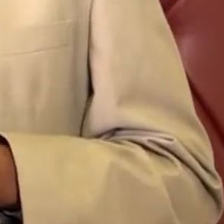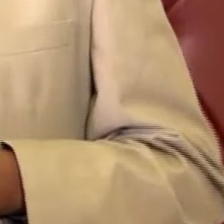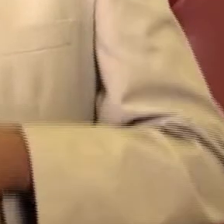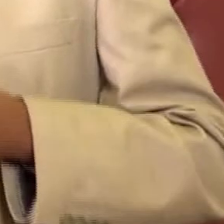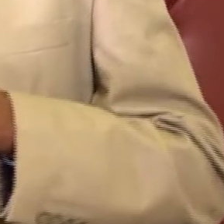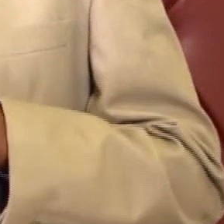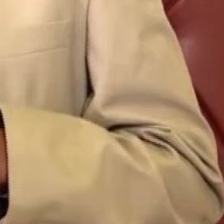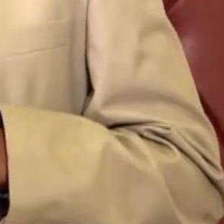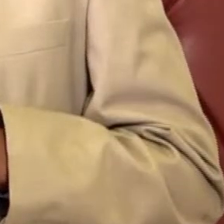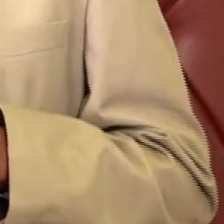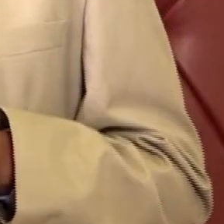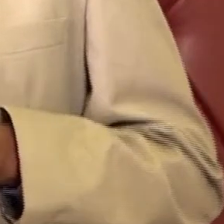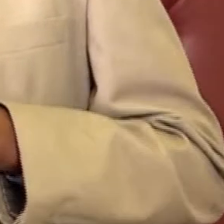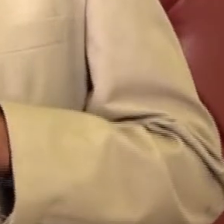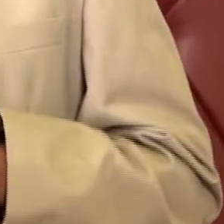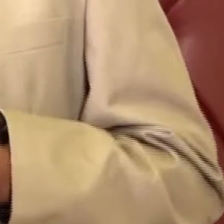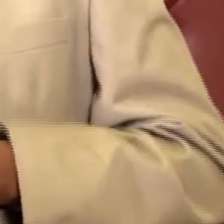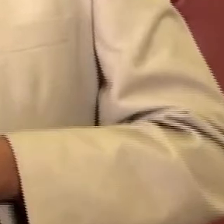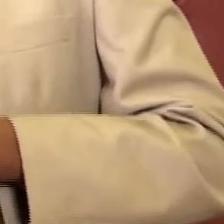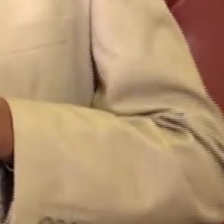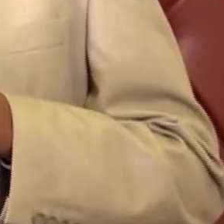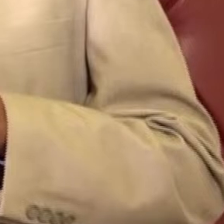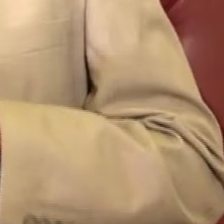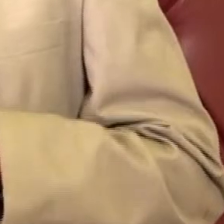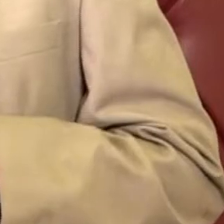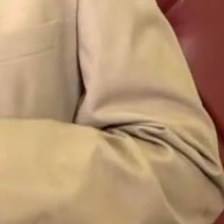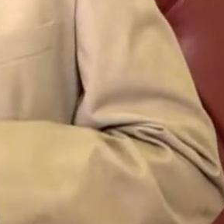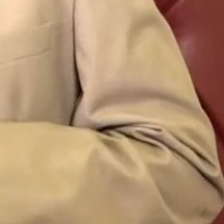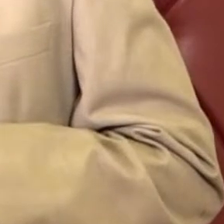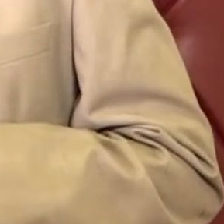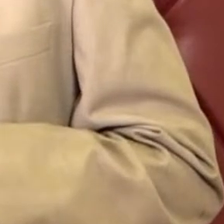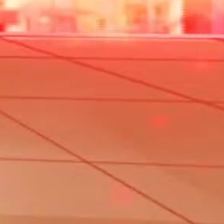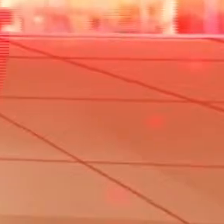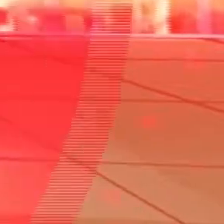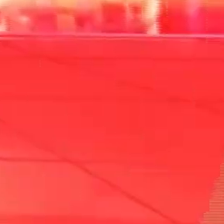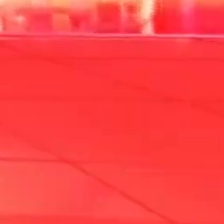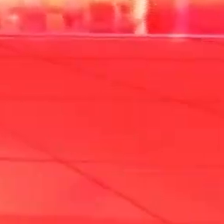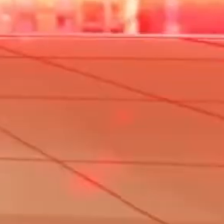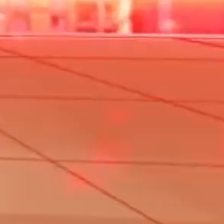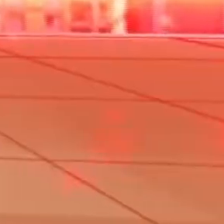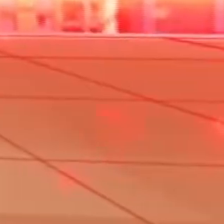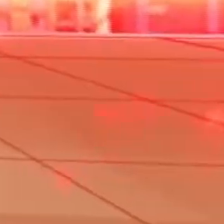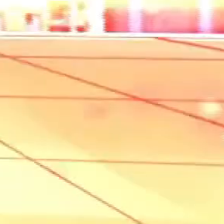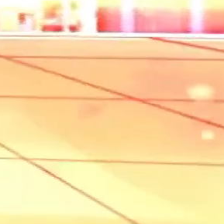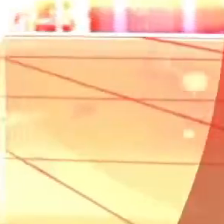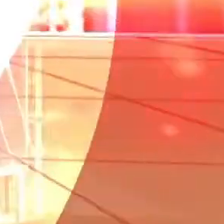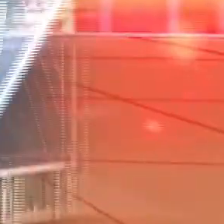This and more only on Law Matters.